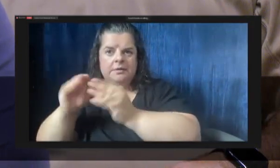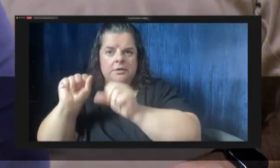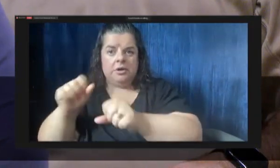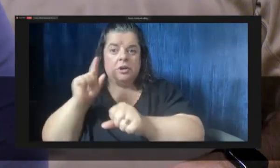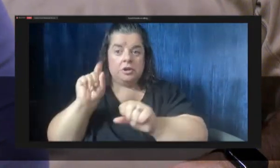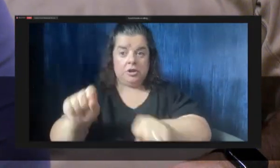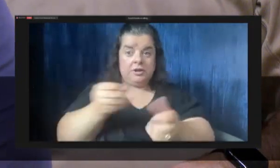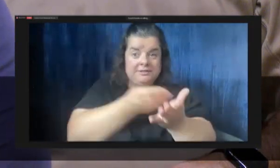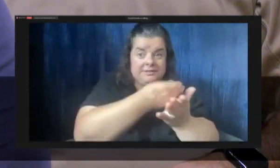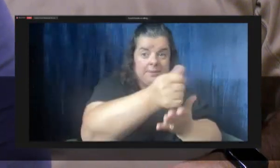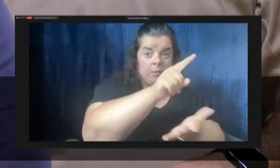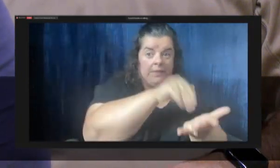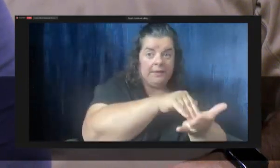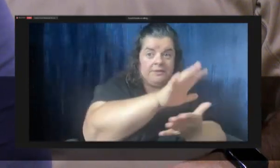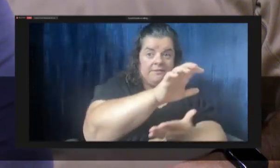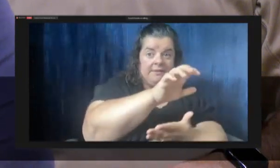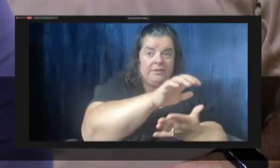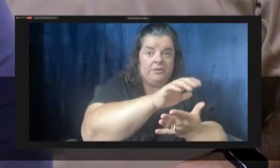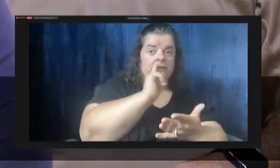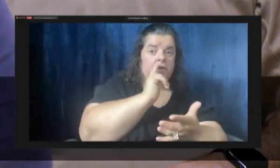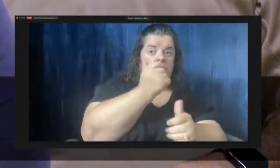$1,500 to sterilize every single deer in the city,